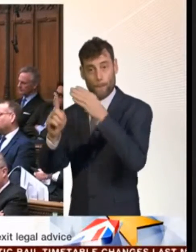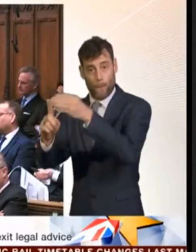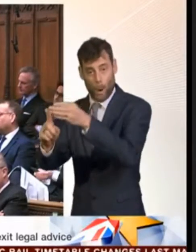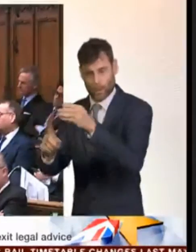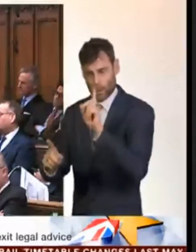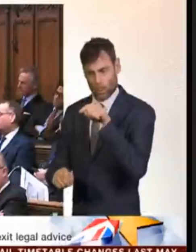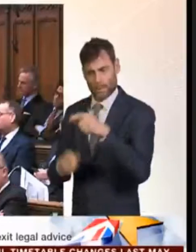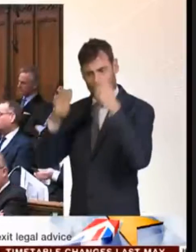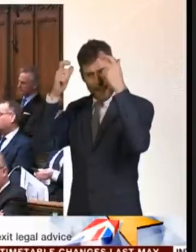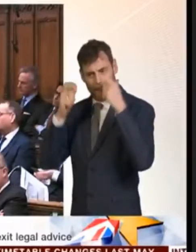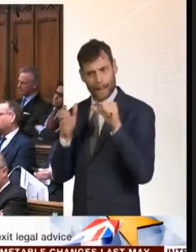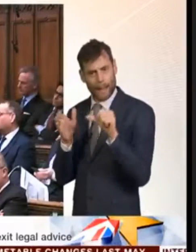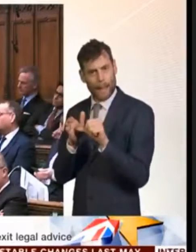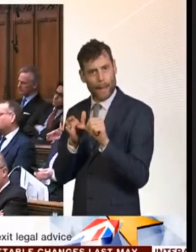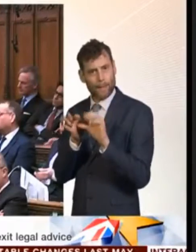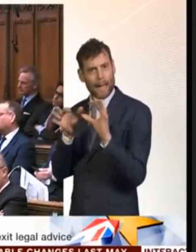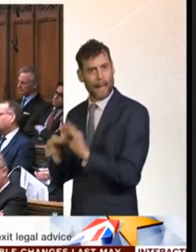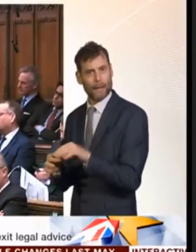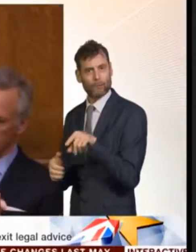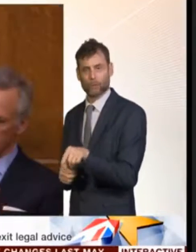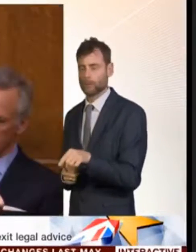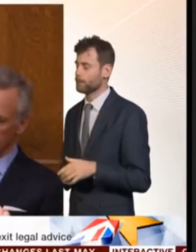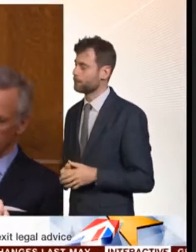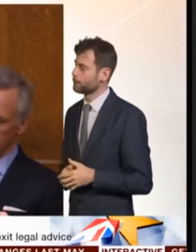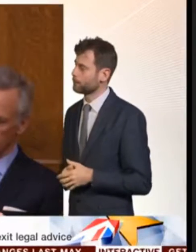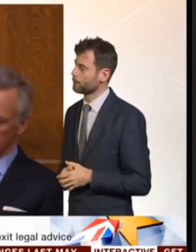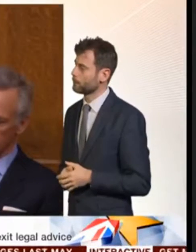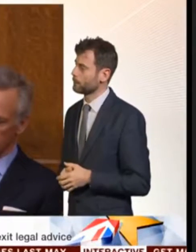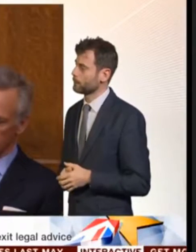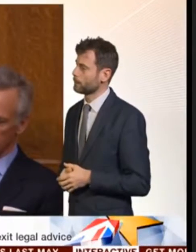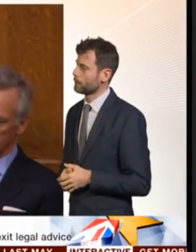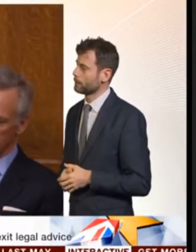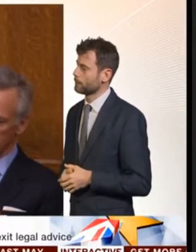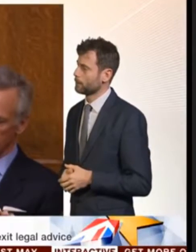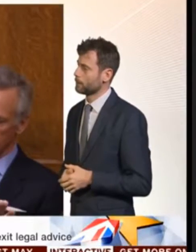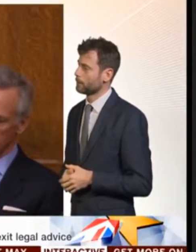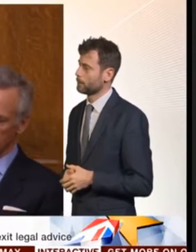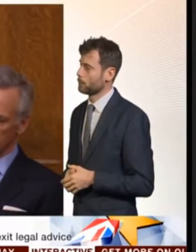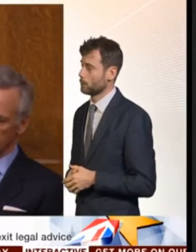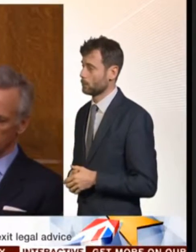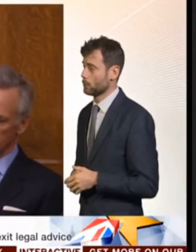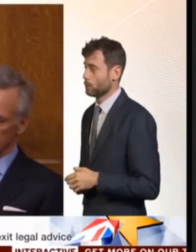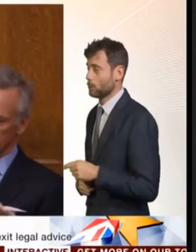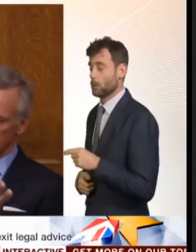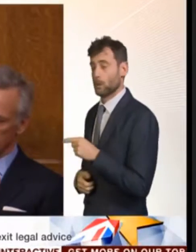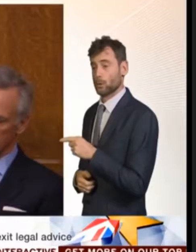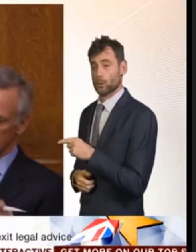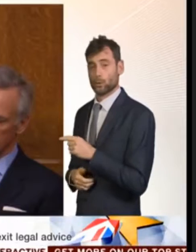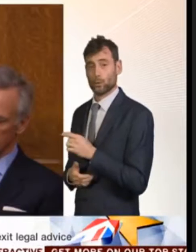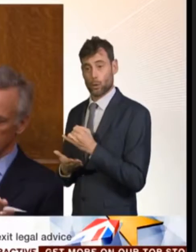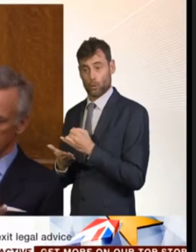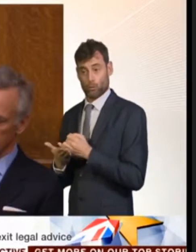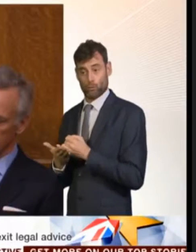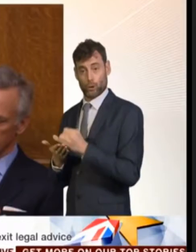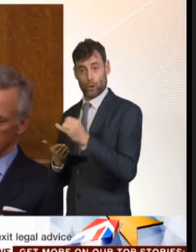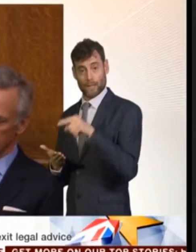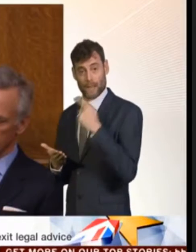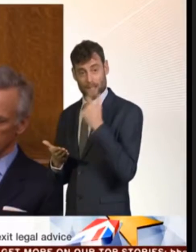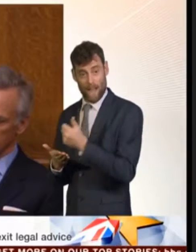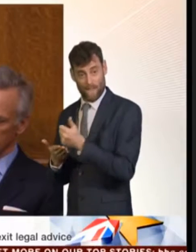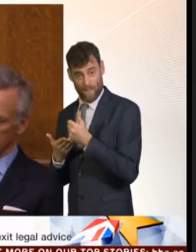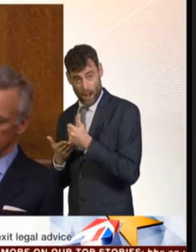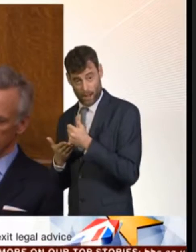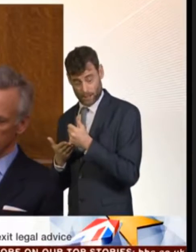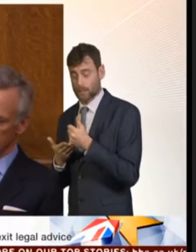this authoritative work, to reject such advice would be quite exceptional and would reasonably lead to